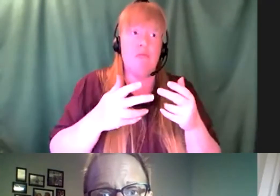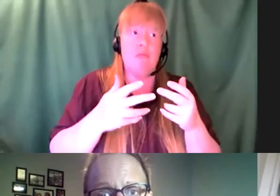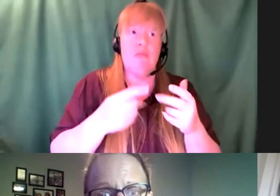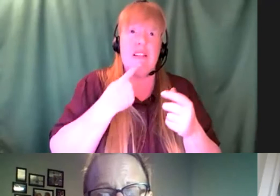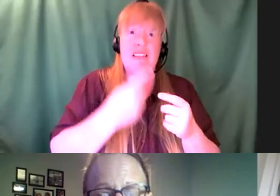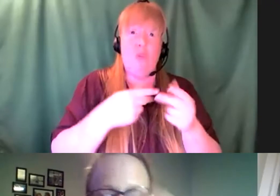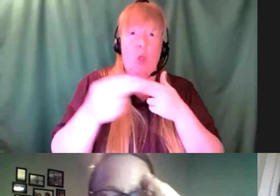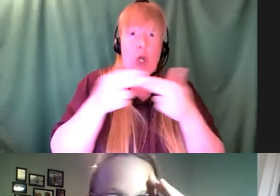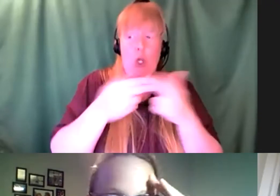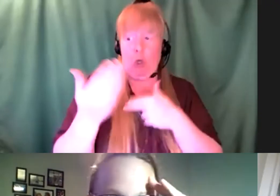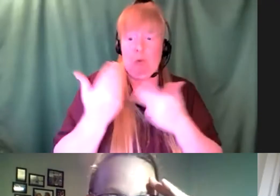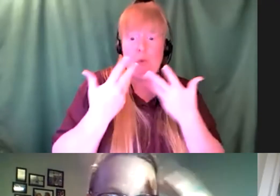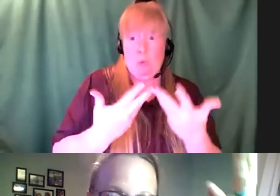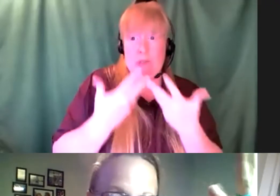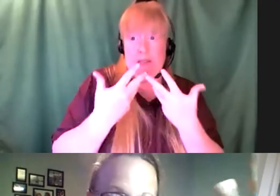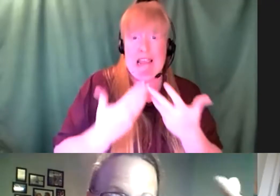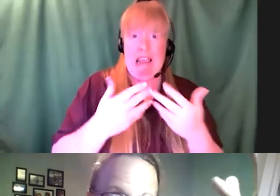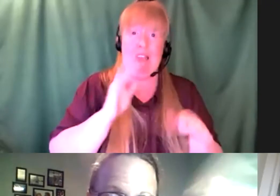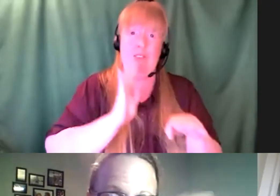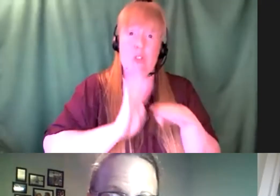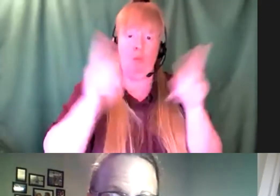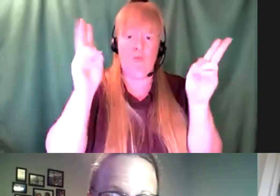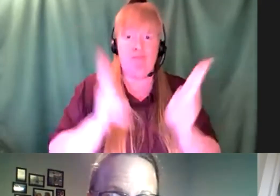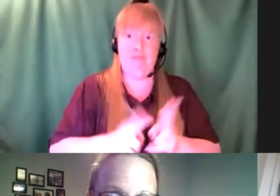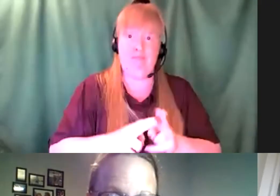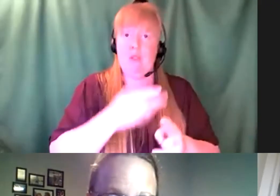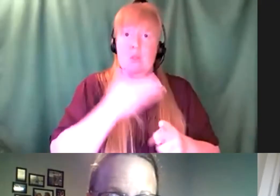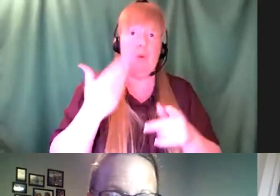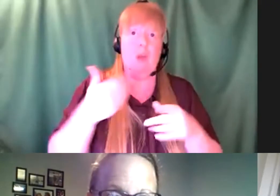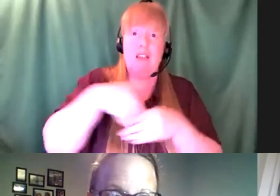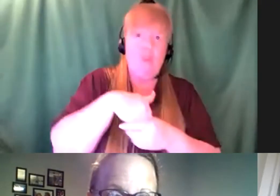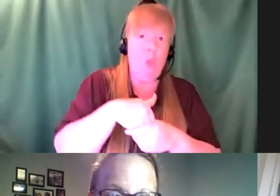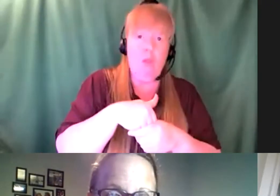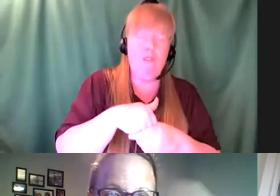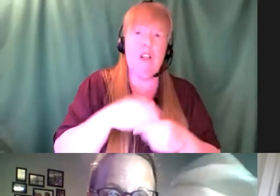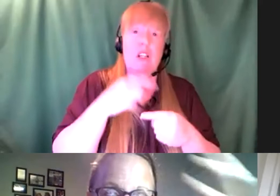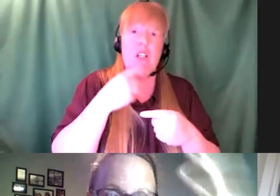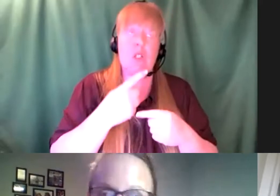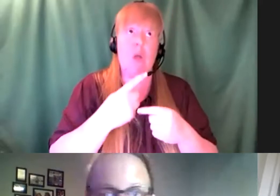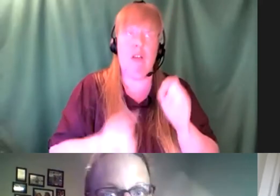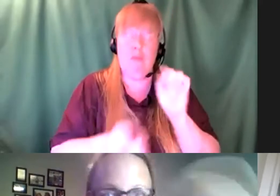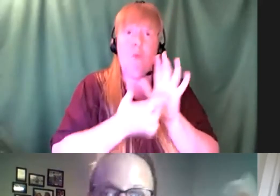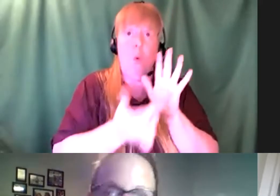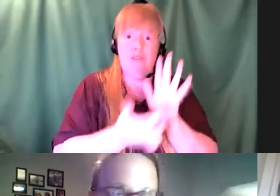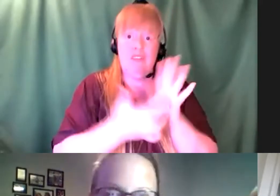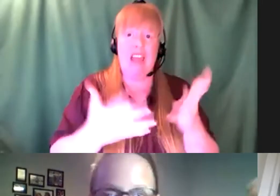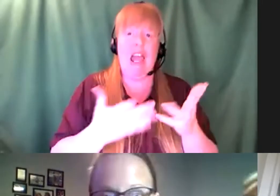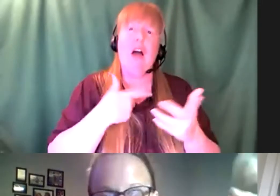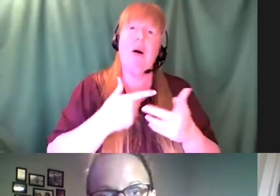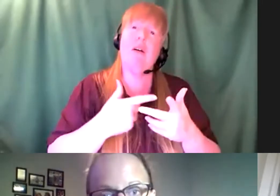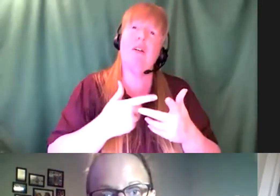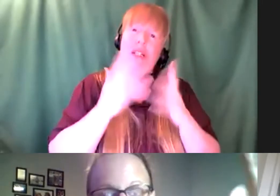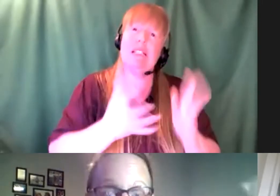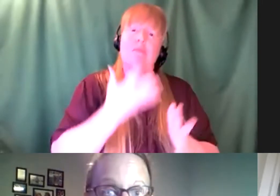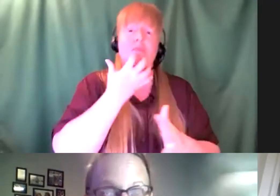be even worse figures for the groups that we're talking about tonight. So yeah, get out there, be bold, be brave,